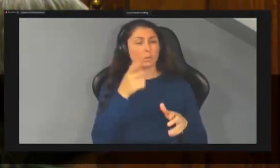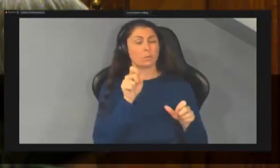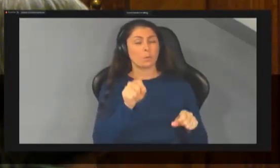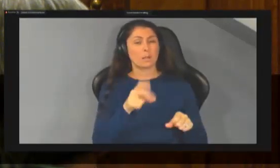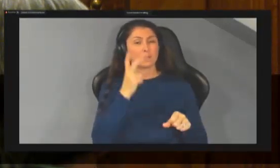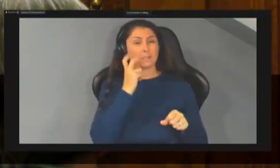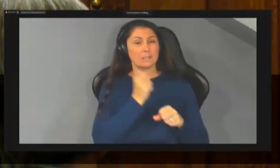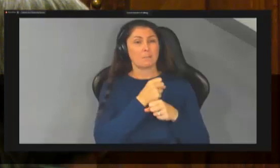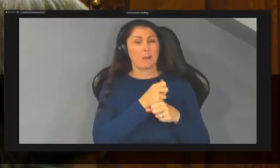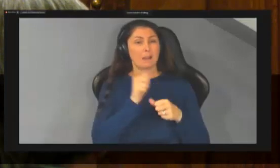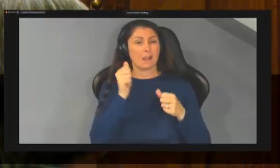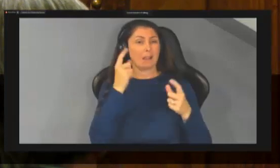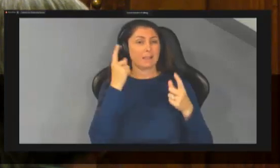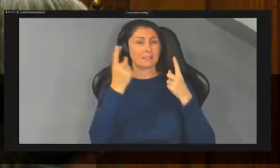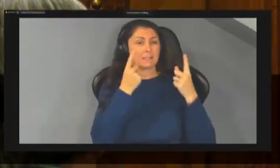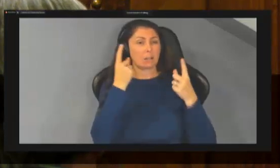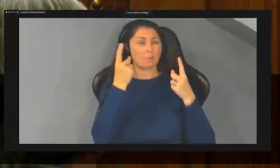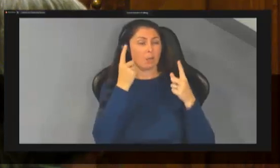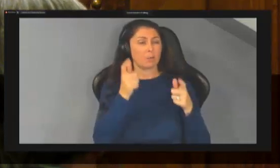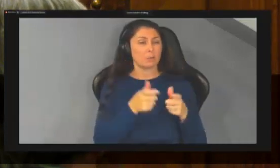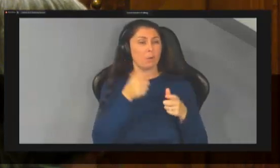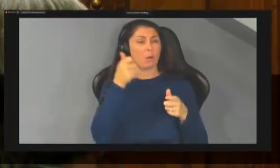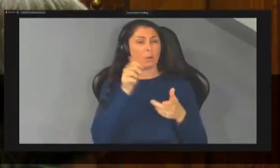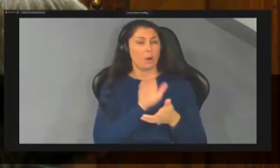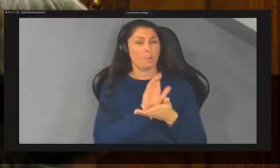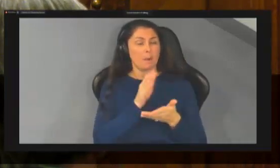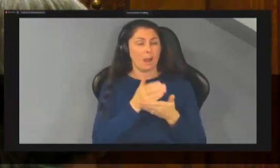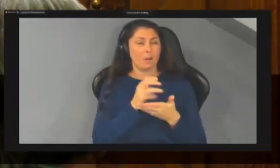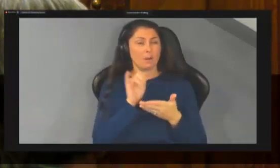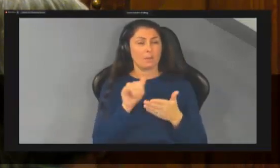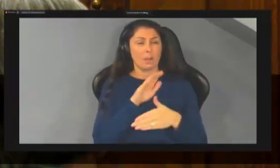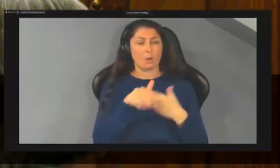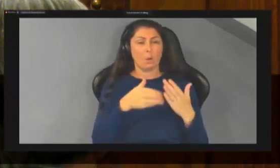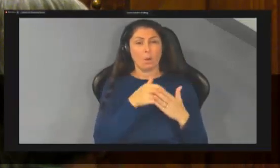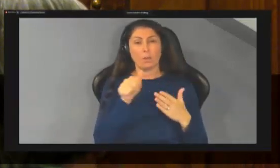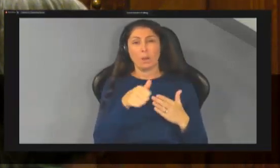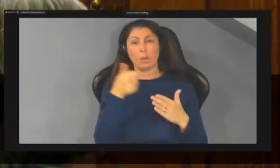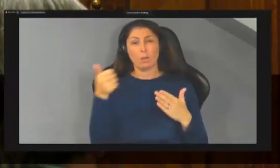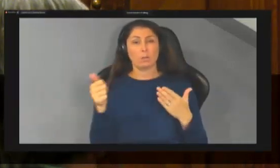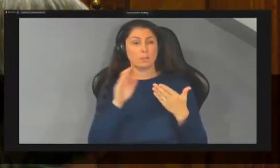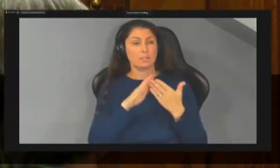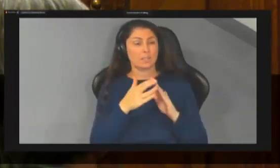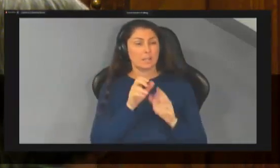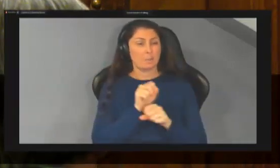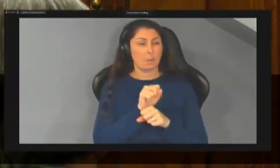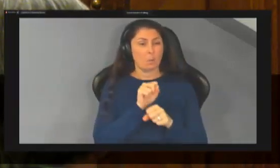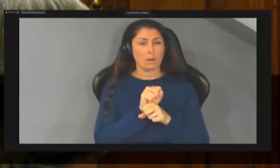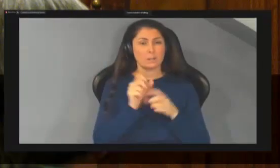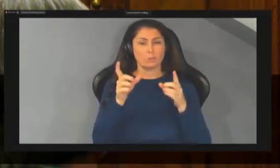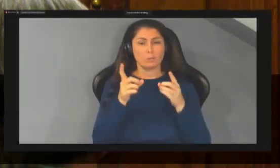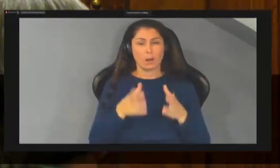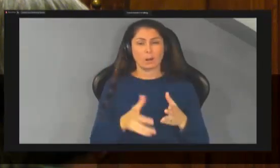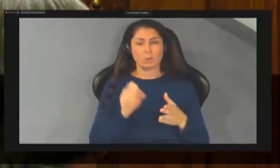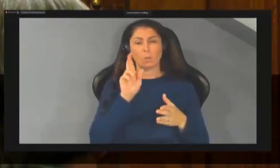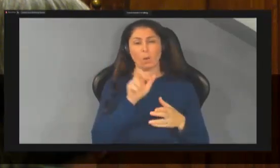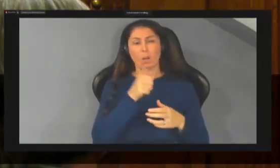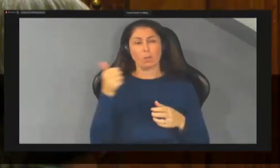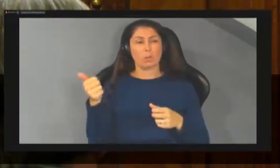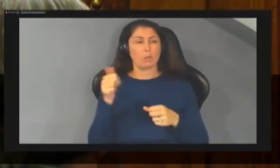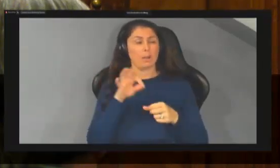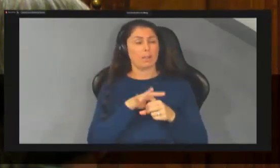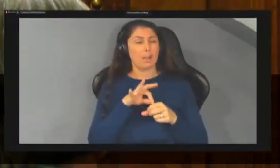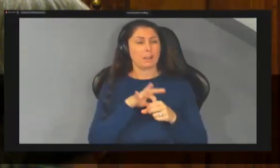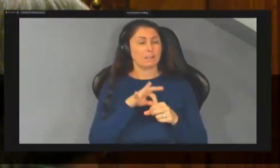considerable smaller amount than almost all the other city employees or any other director or any other elected official.